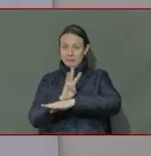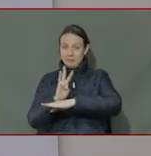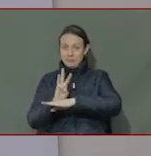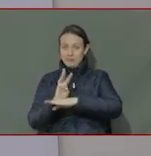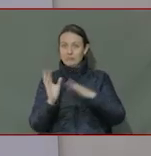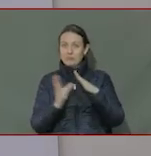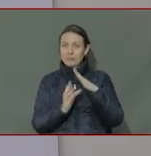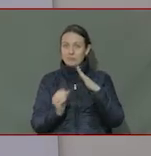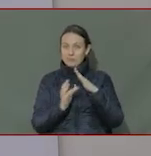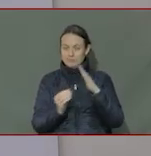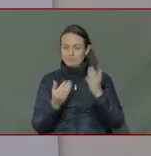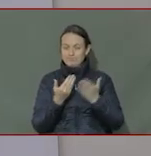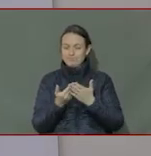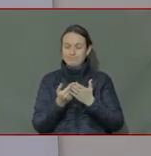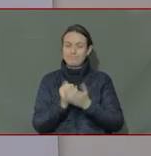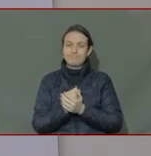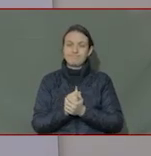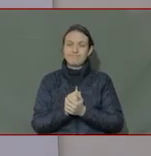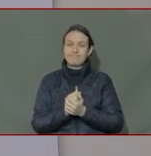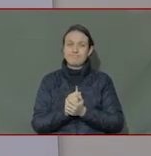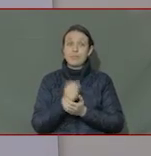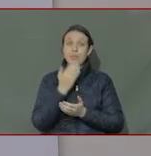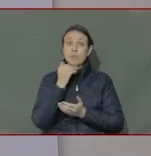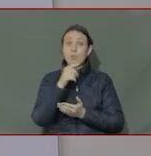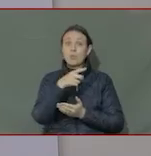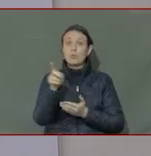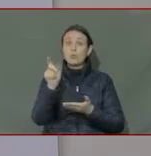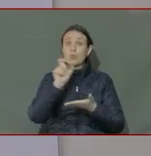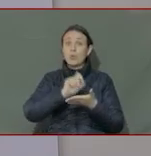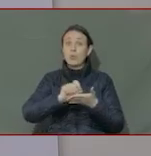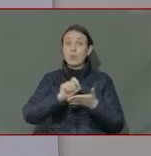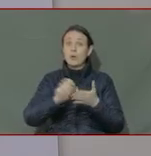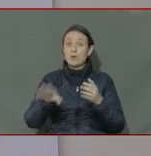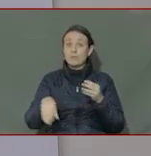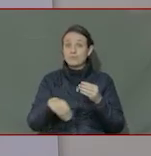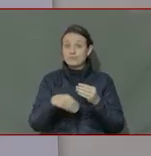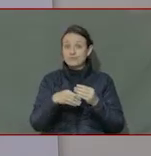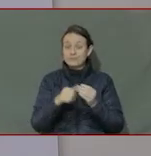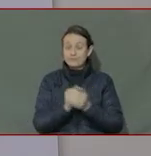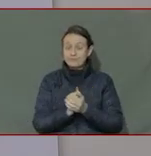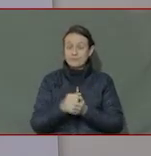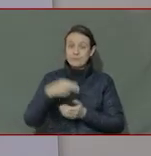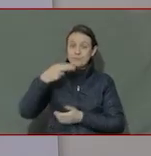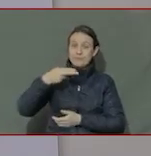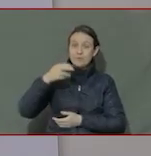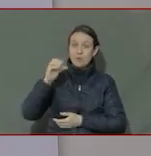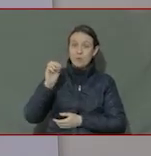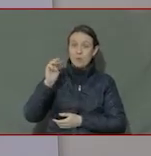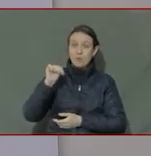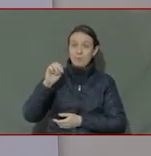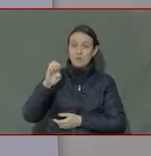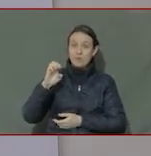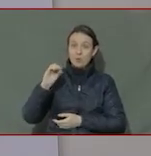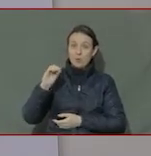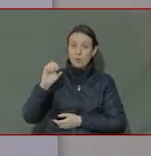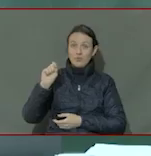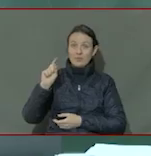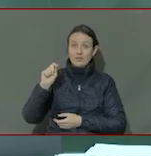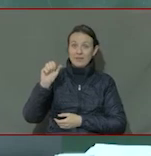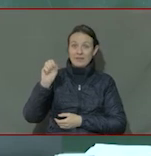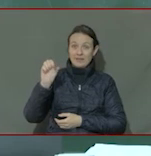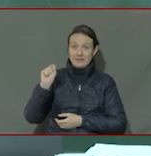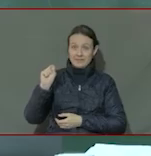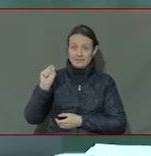down that questions with regards to homeostasis can be asked in 3 different